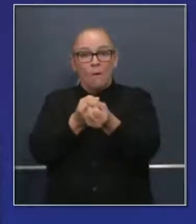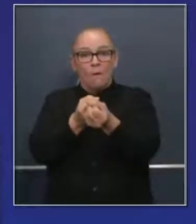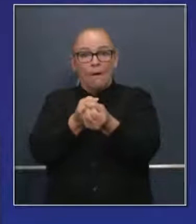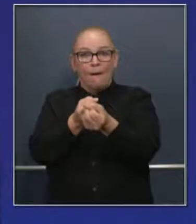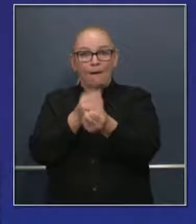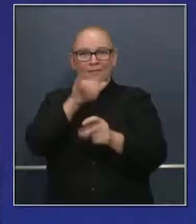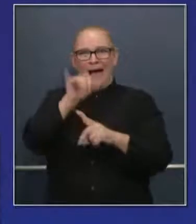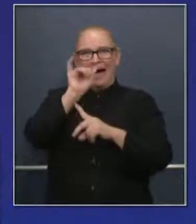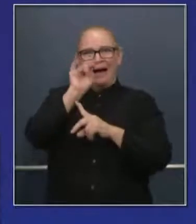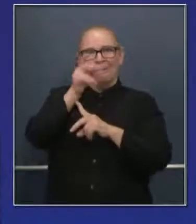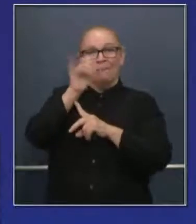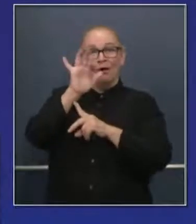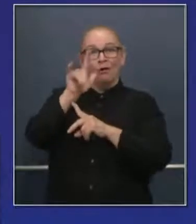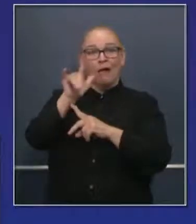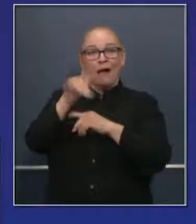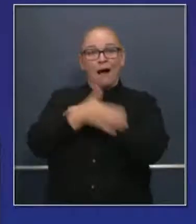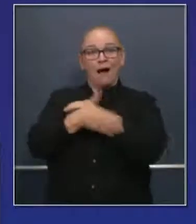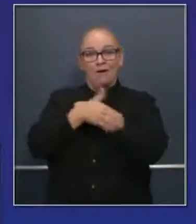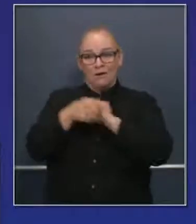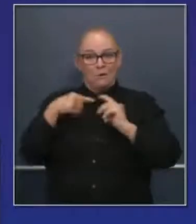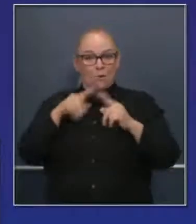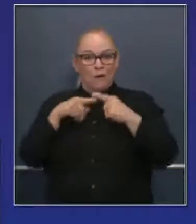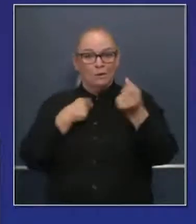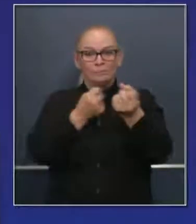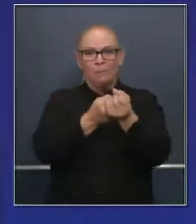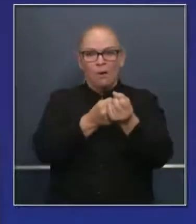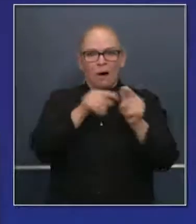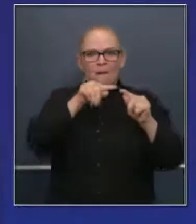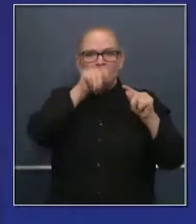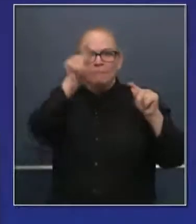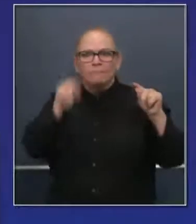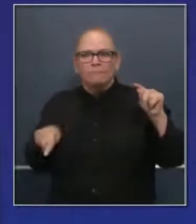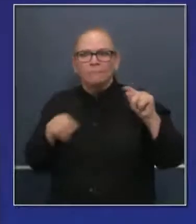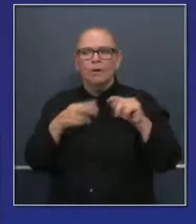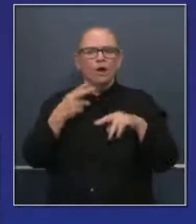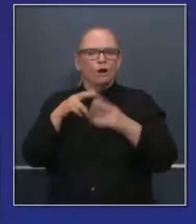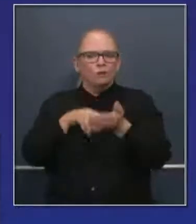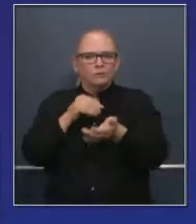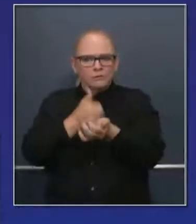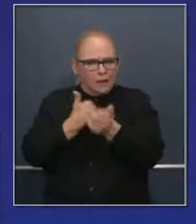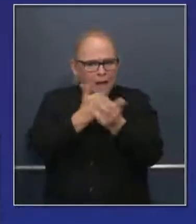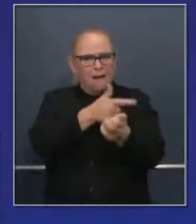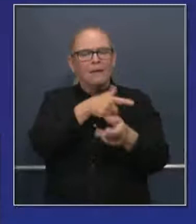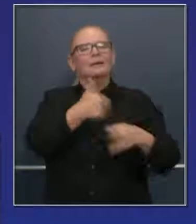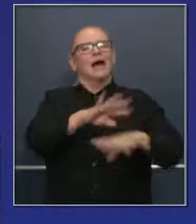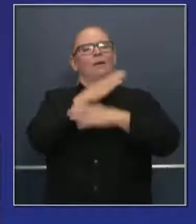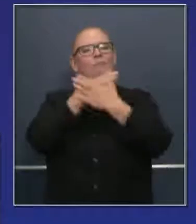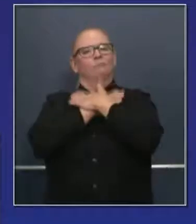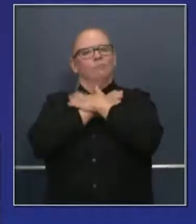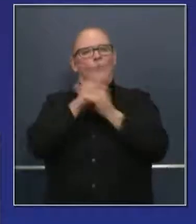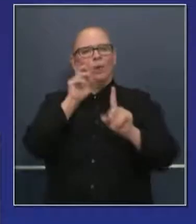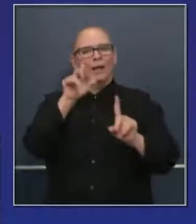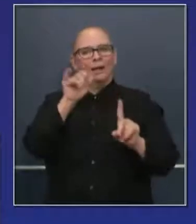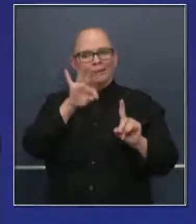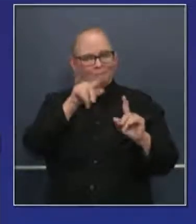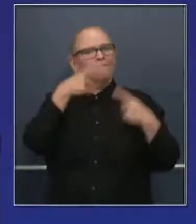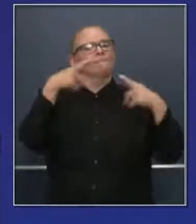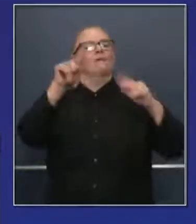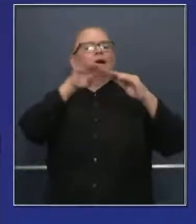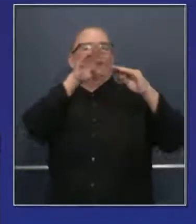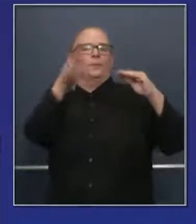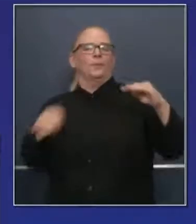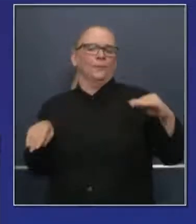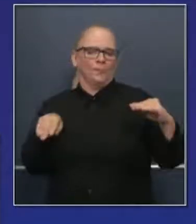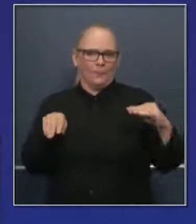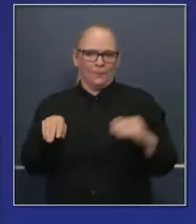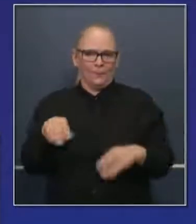send in around June 3rd. Where we worked with not only state and county and local